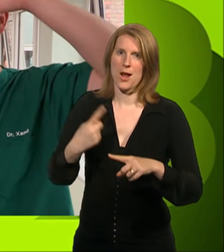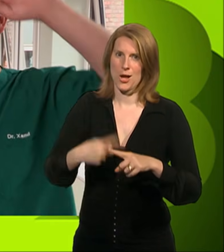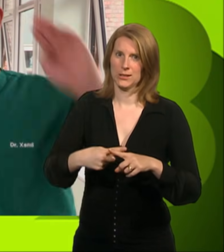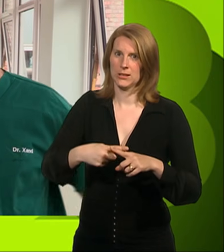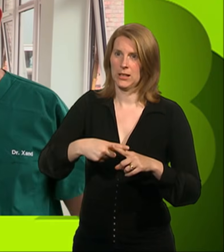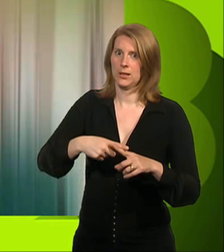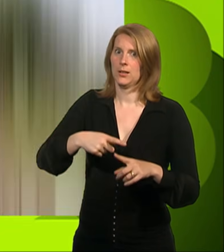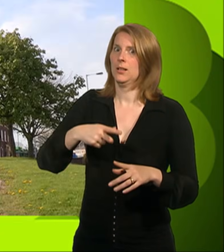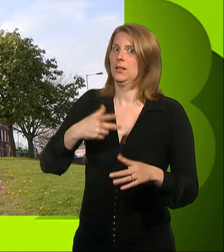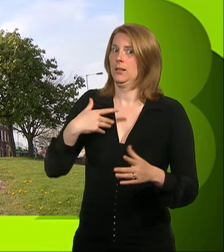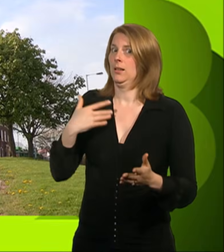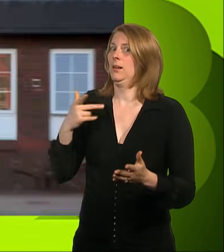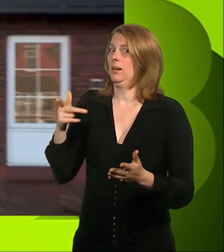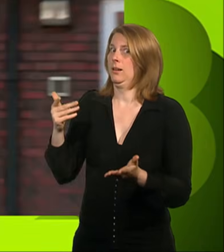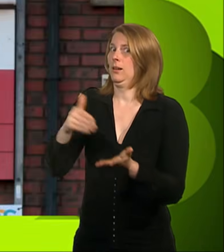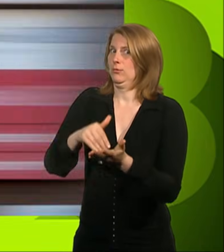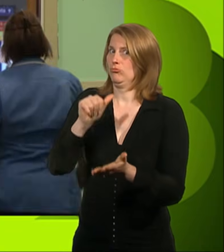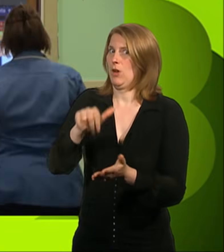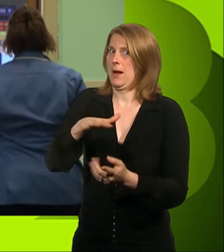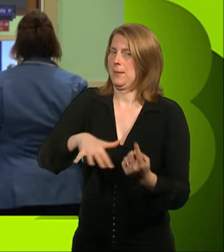place. you.